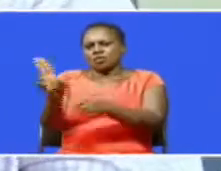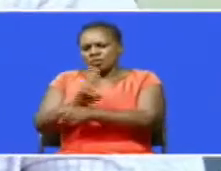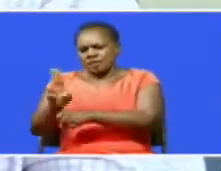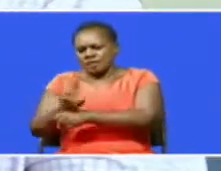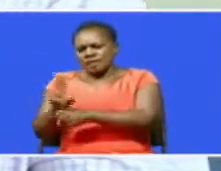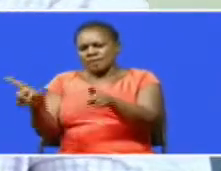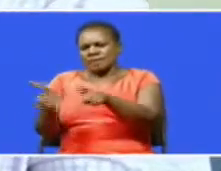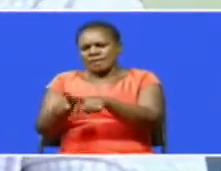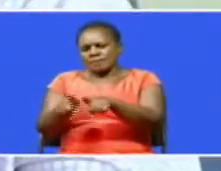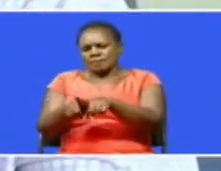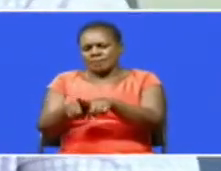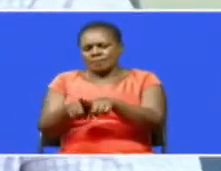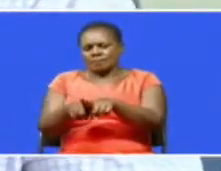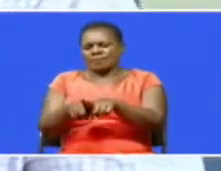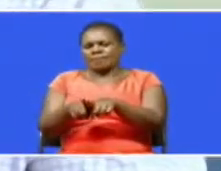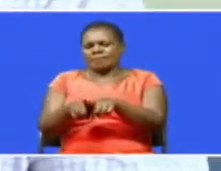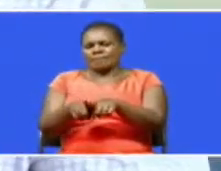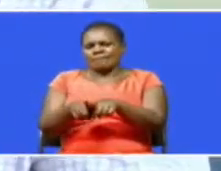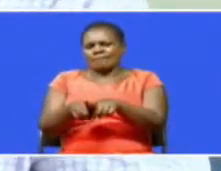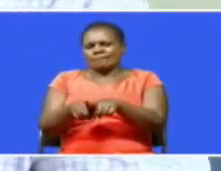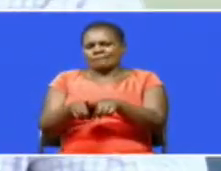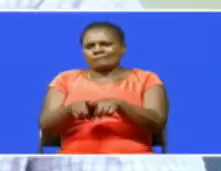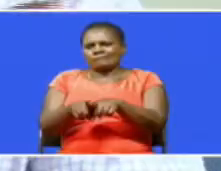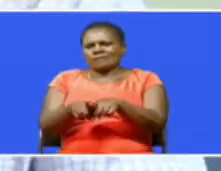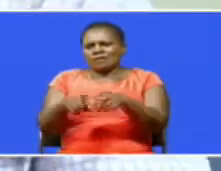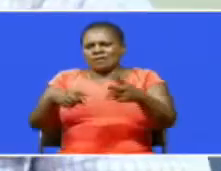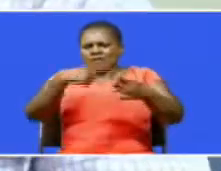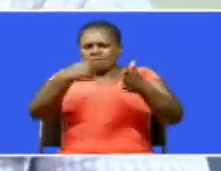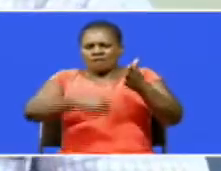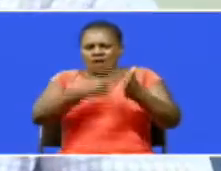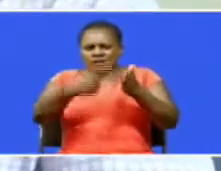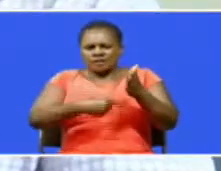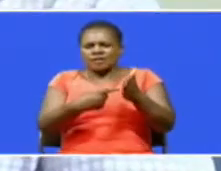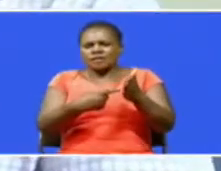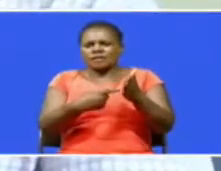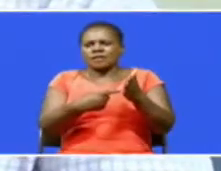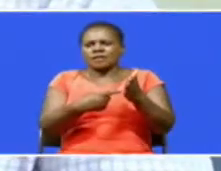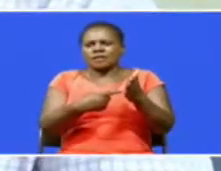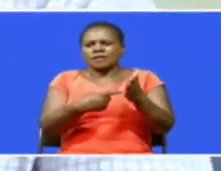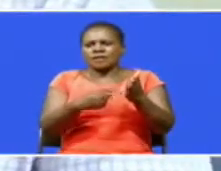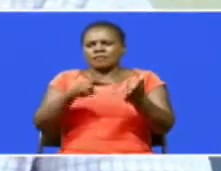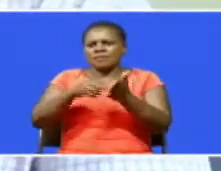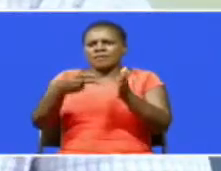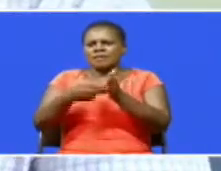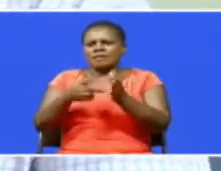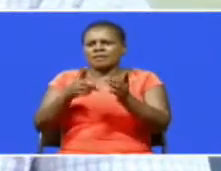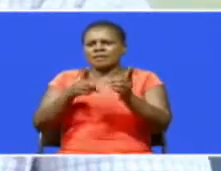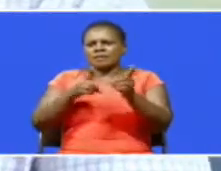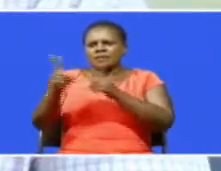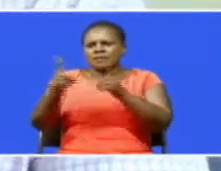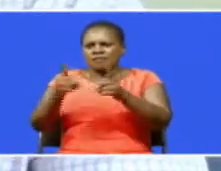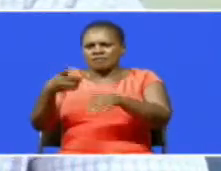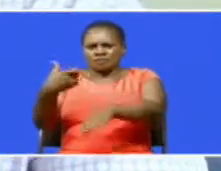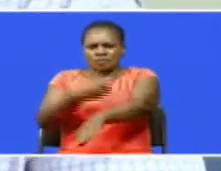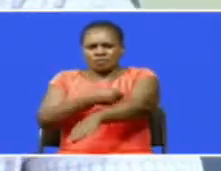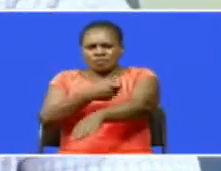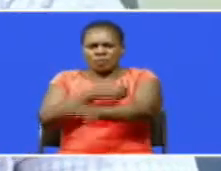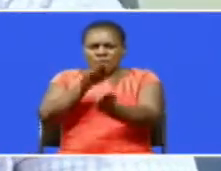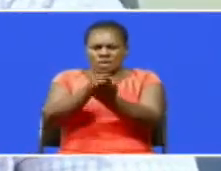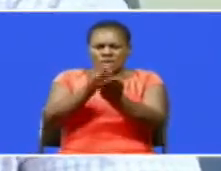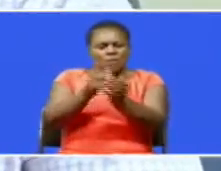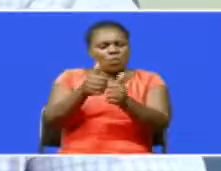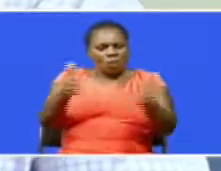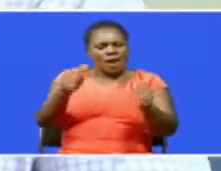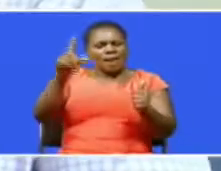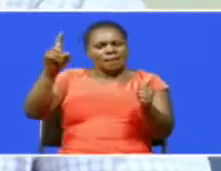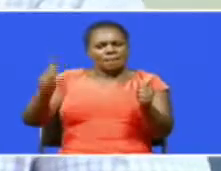of supplied, right? From the factory to the arm means that you have to have the vaccine in a certain status,